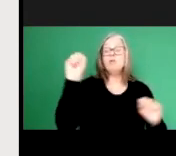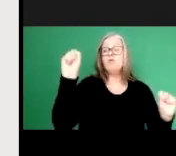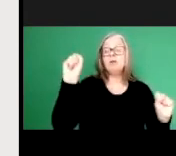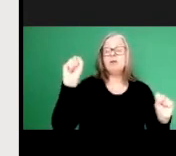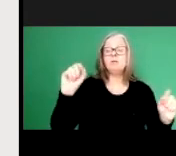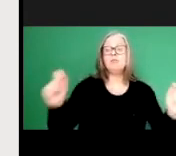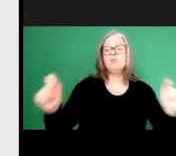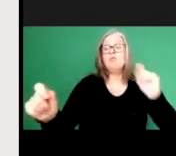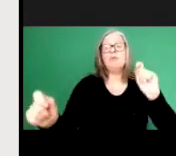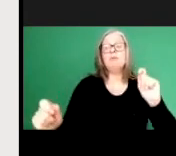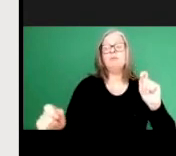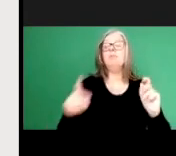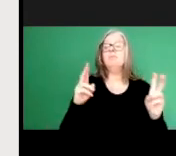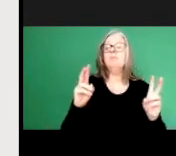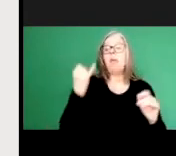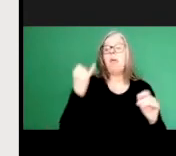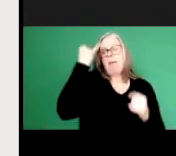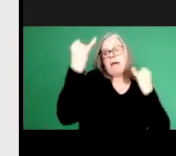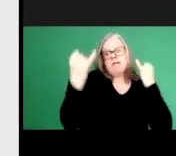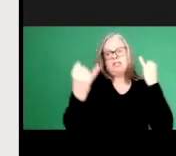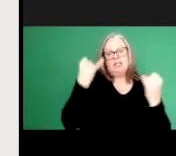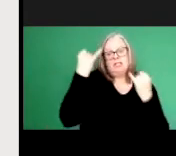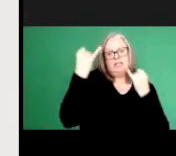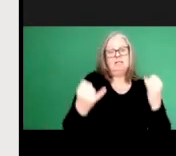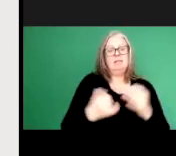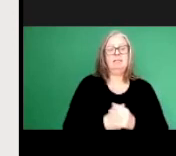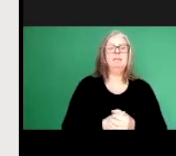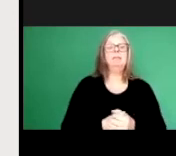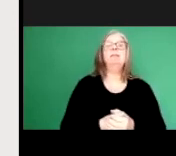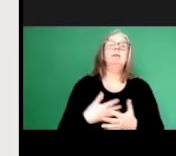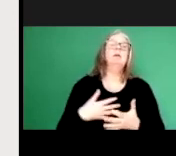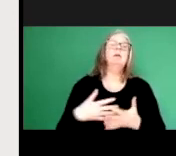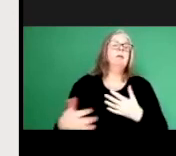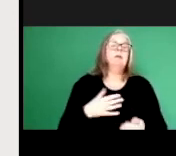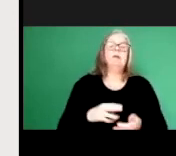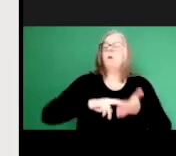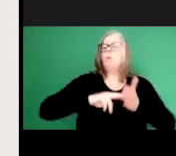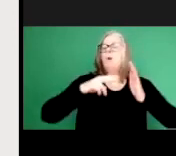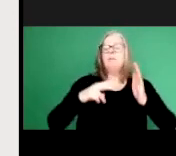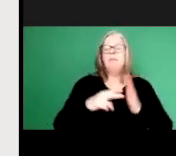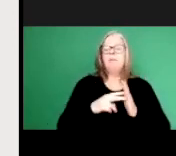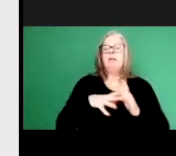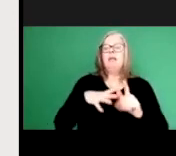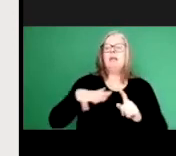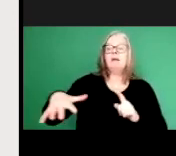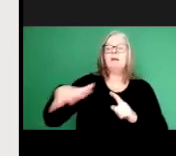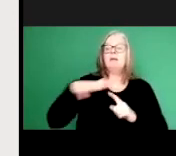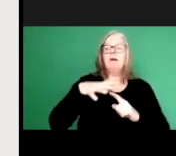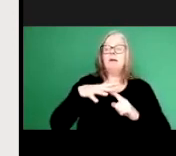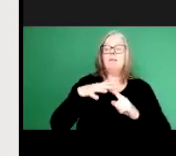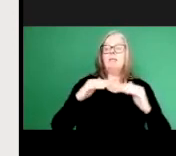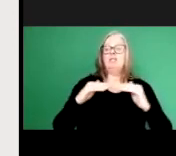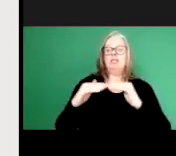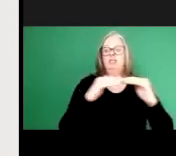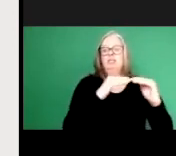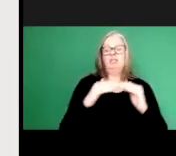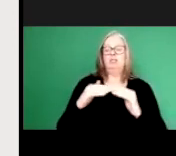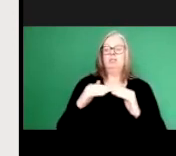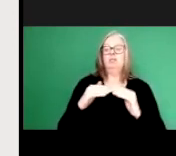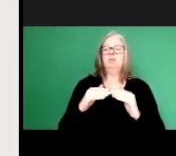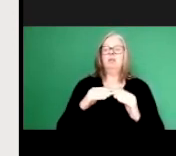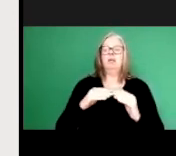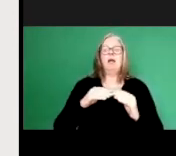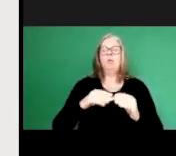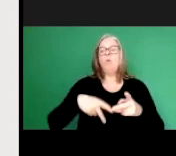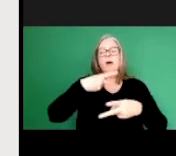So what does it mean to think about climate justice and what version of climate justice are we talking